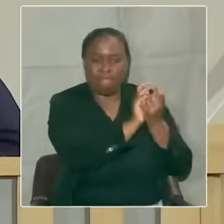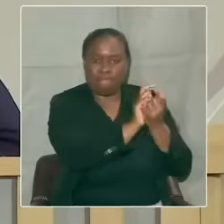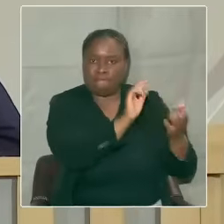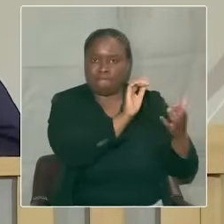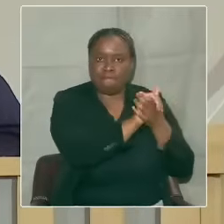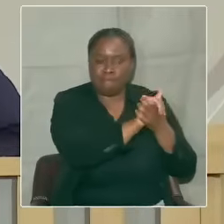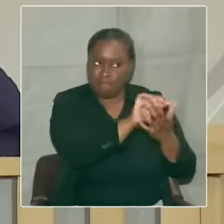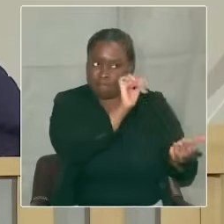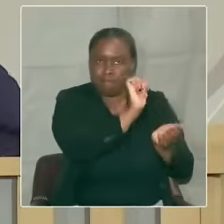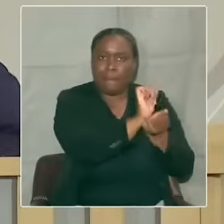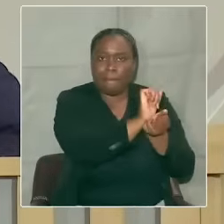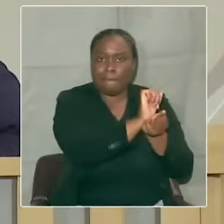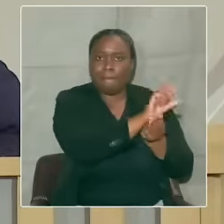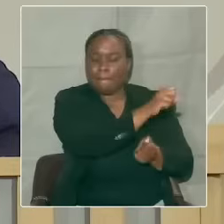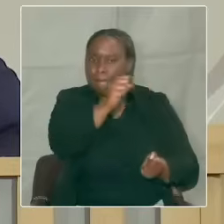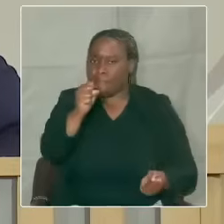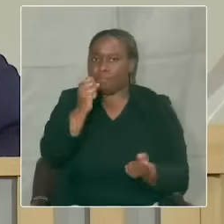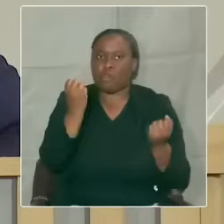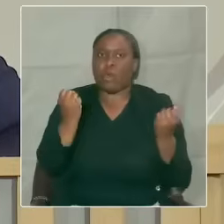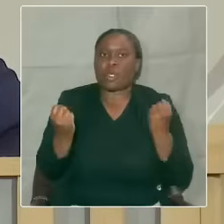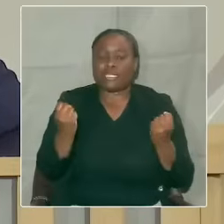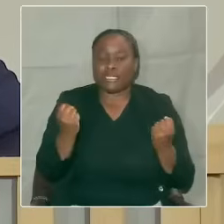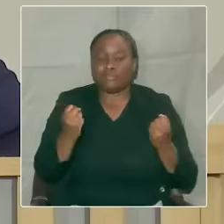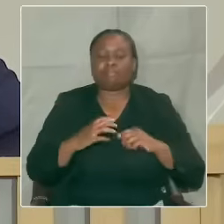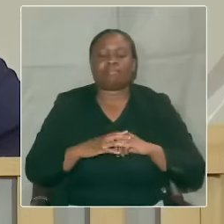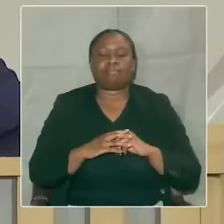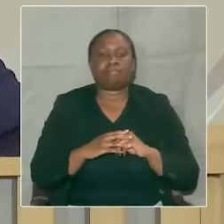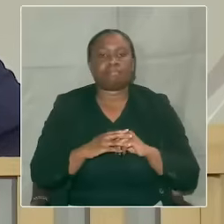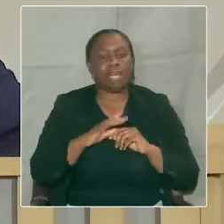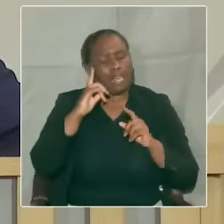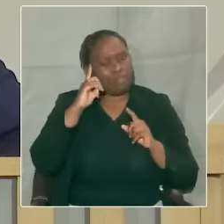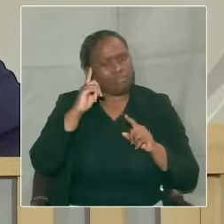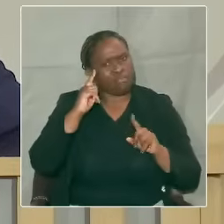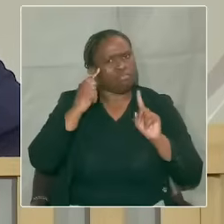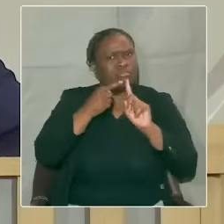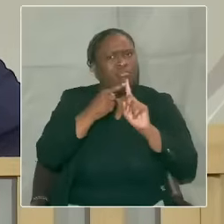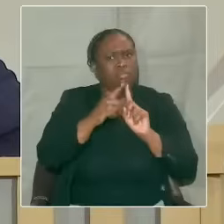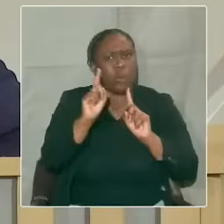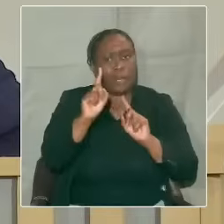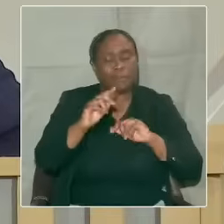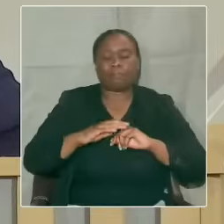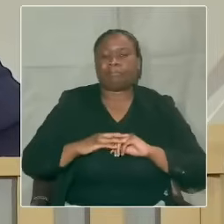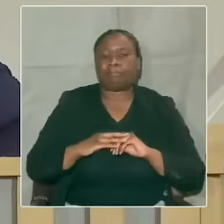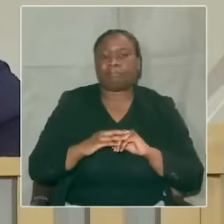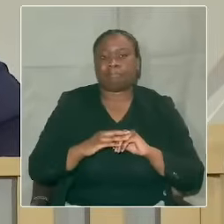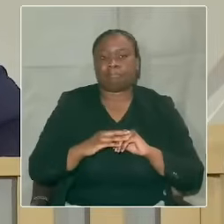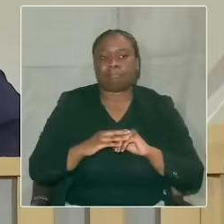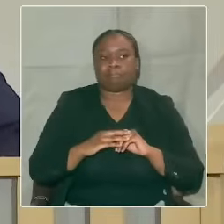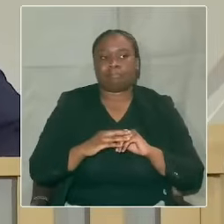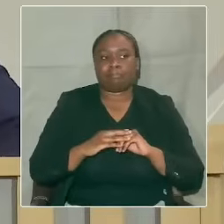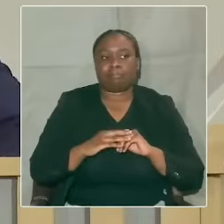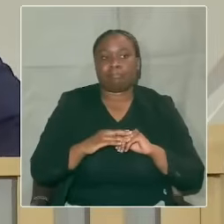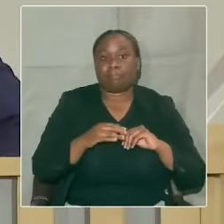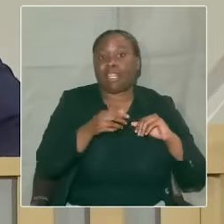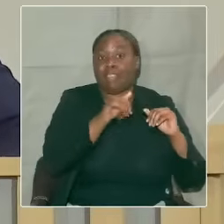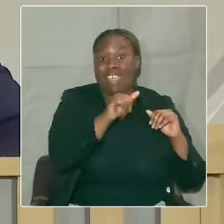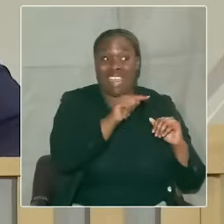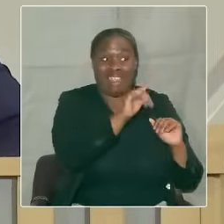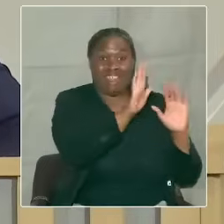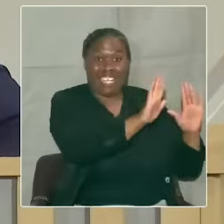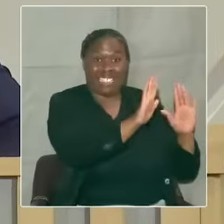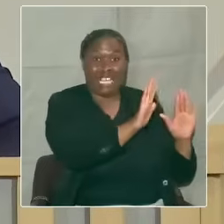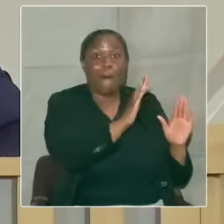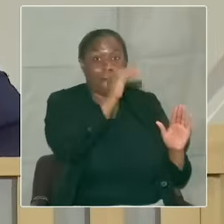secure evidence for the courts, and ultimately bring that to the next pillar,